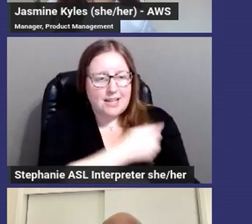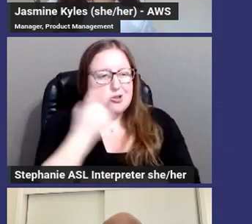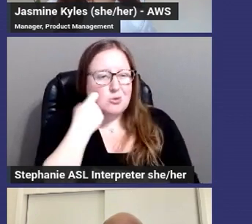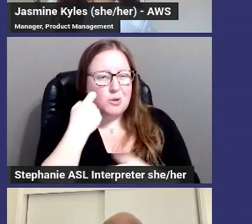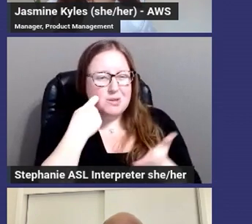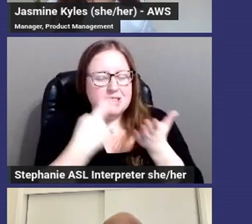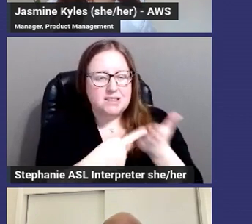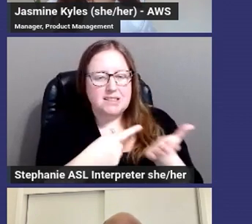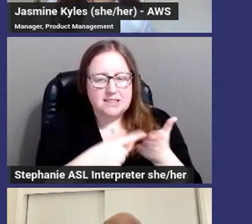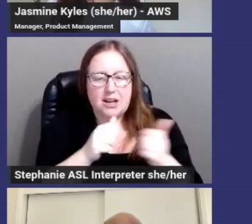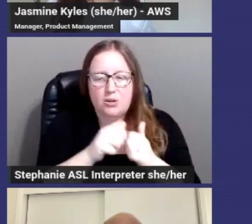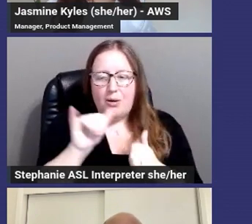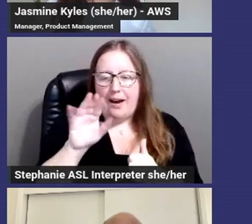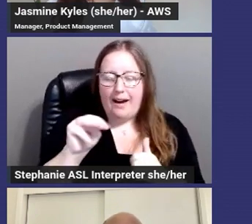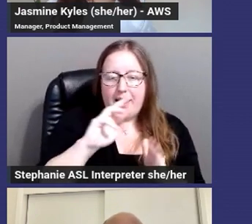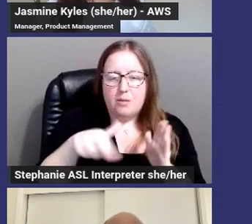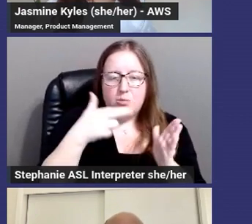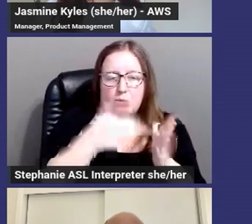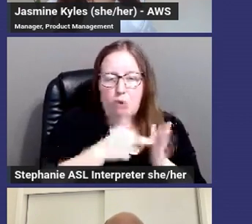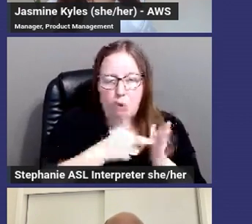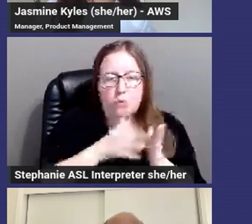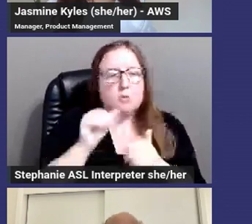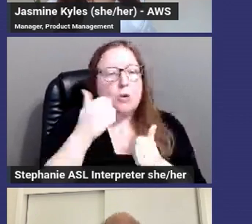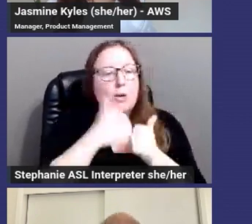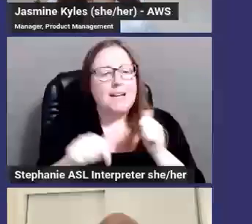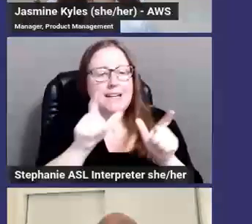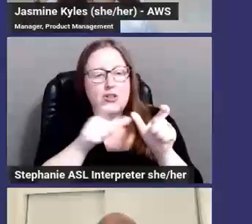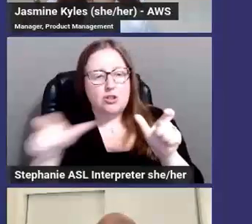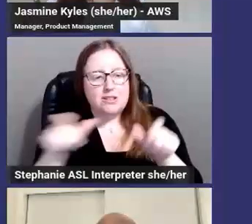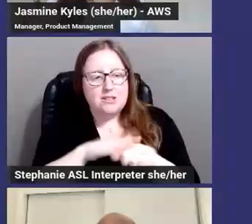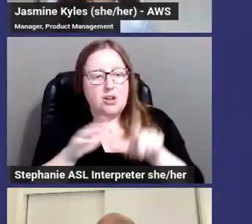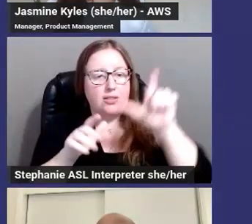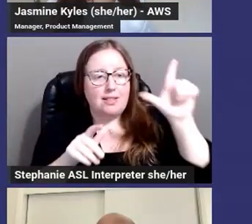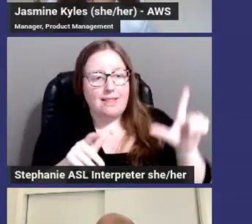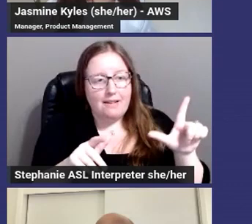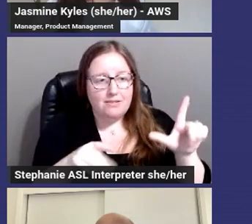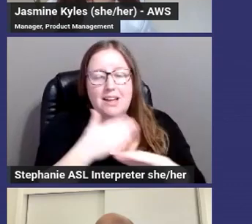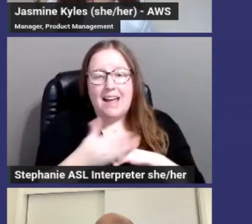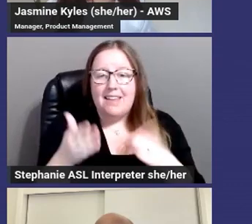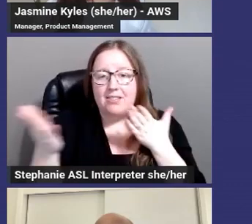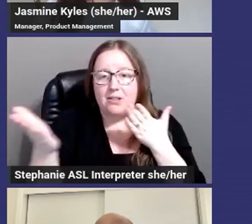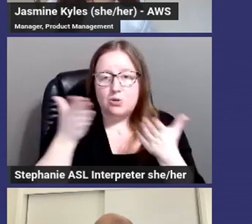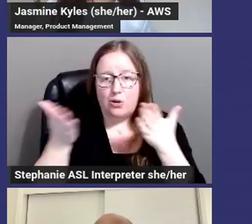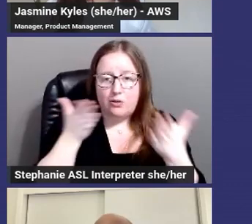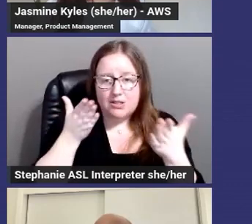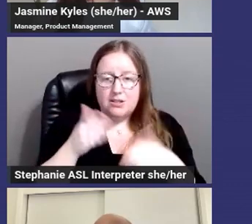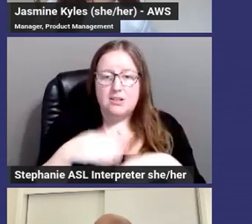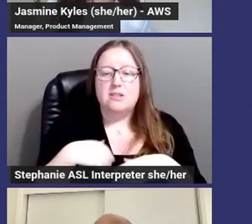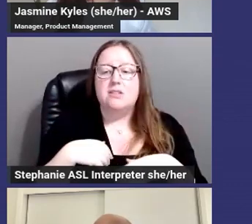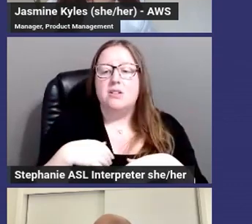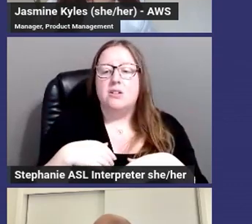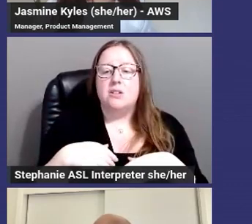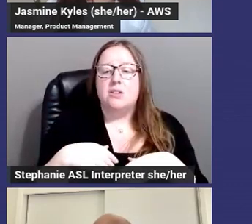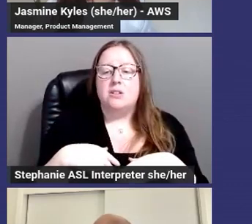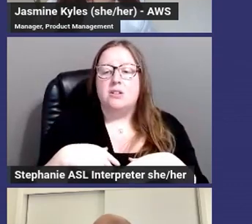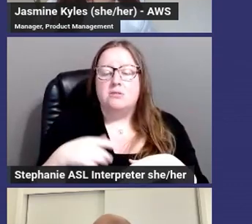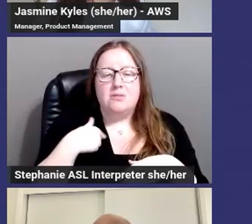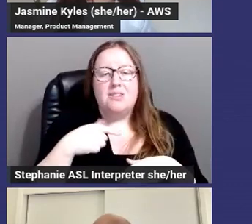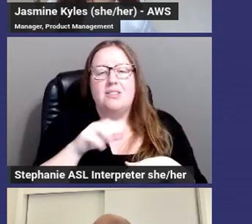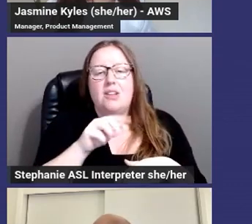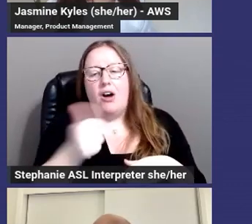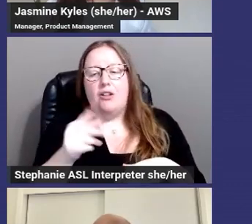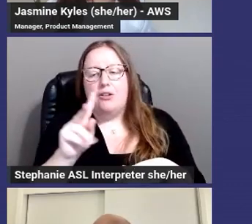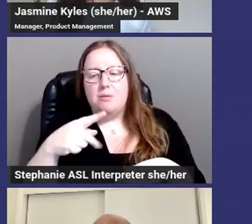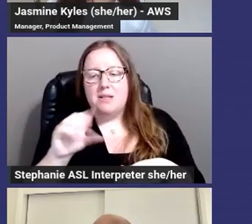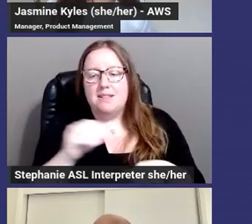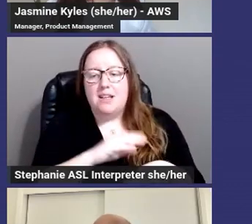about IAM roles. So each instance on the left, and then the services that it needs to talk to in the other VPC on the right,